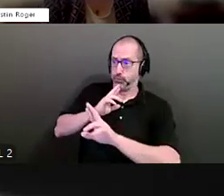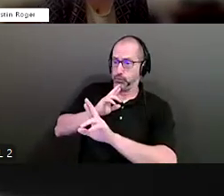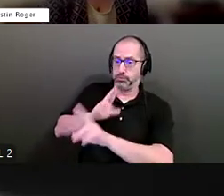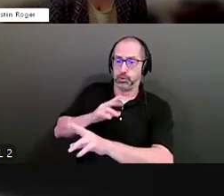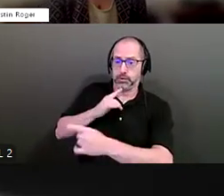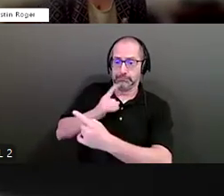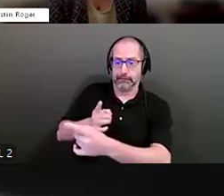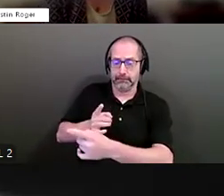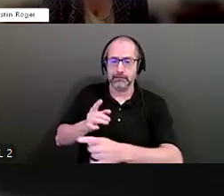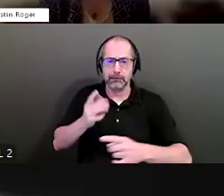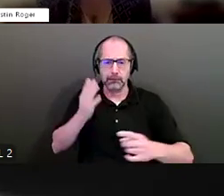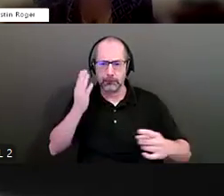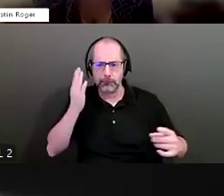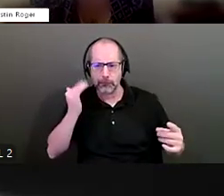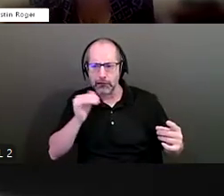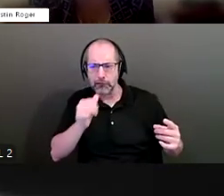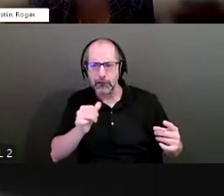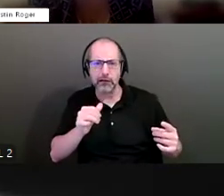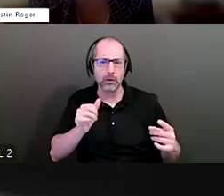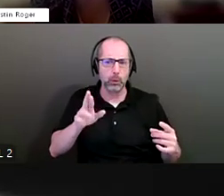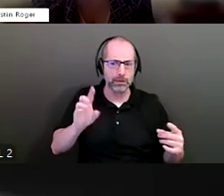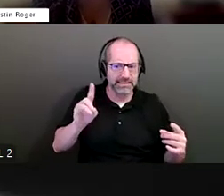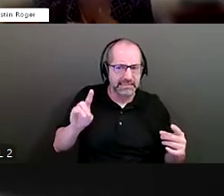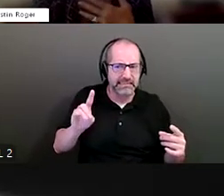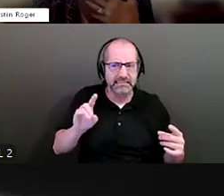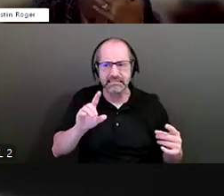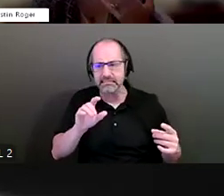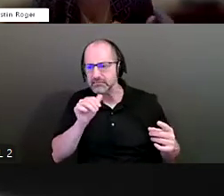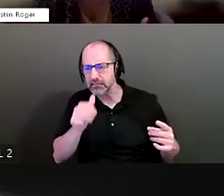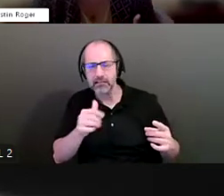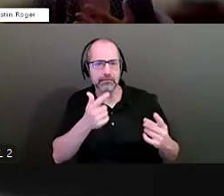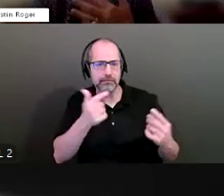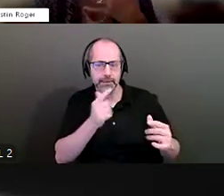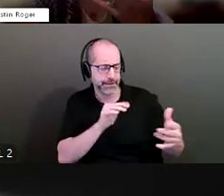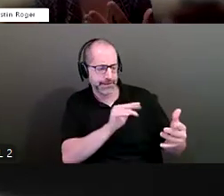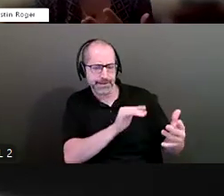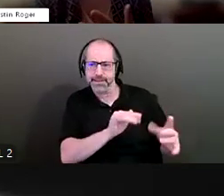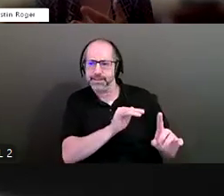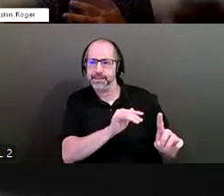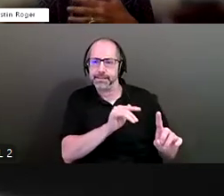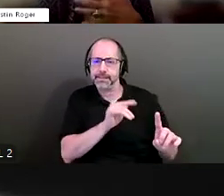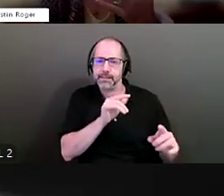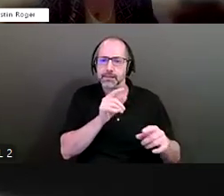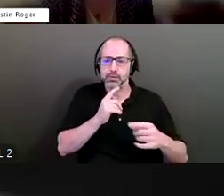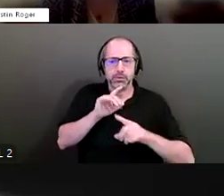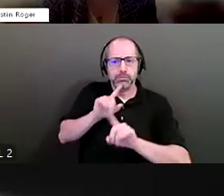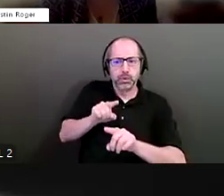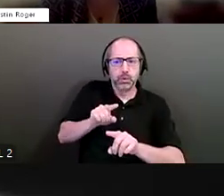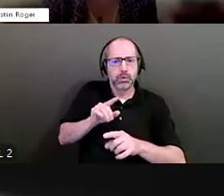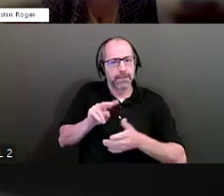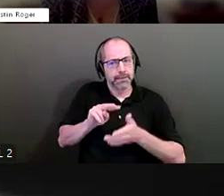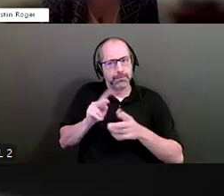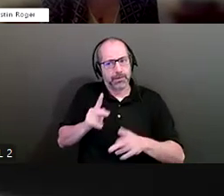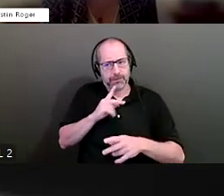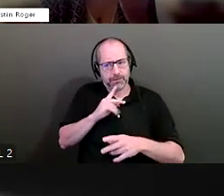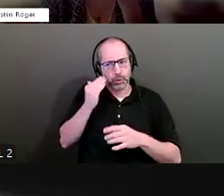And so reporting abuse has to be key. If people don't find words for it or talk about it or find a way to